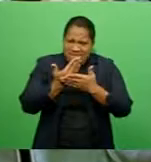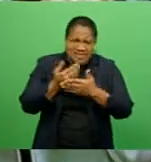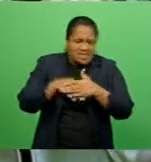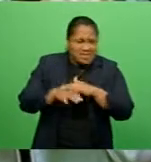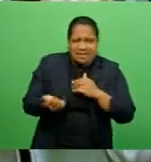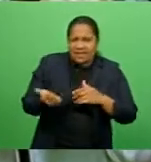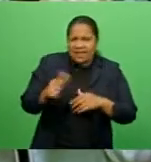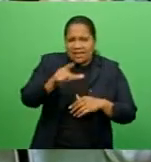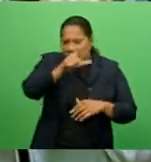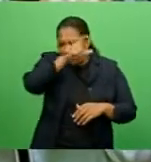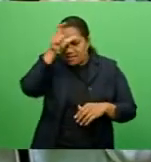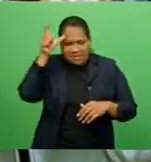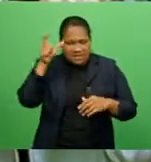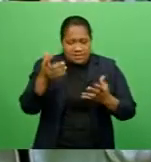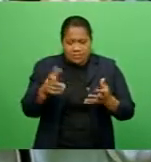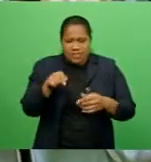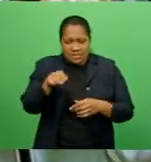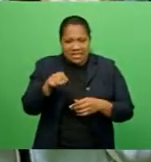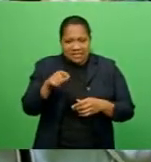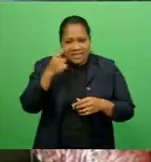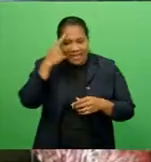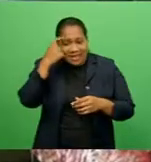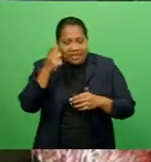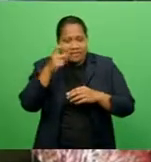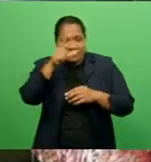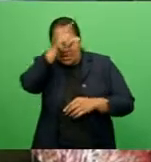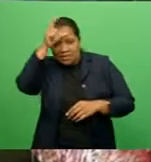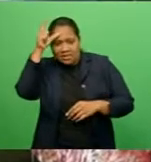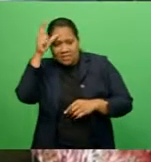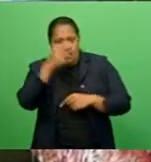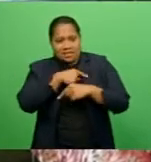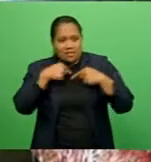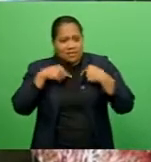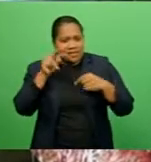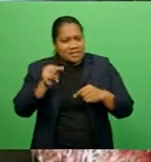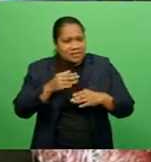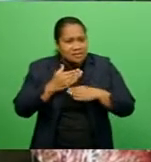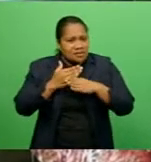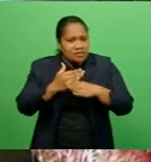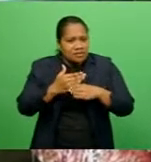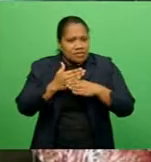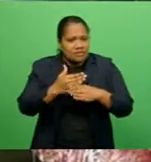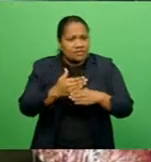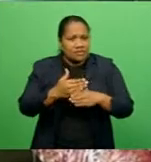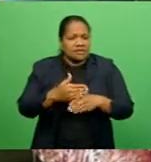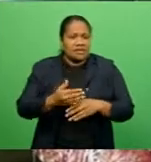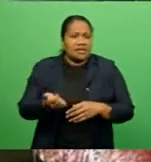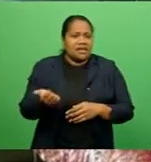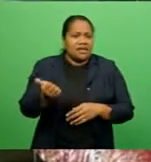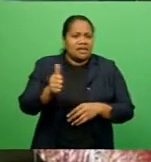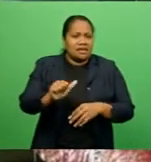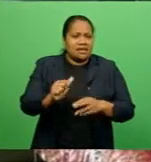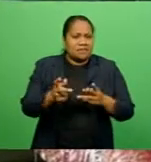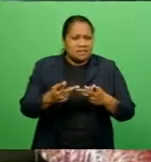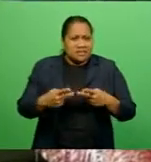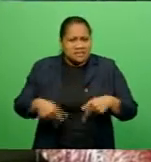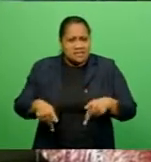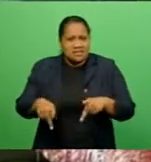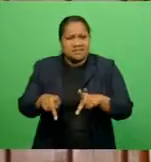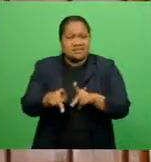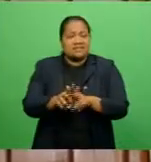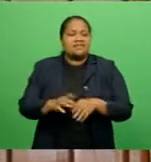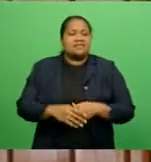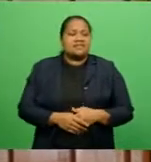the philosophy of nursing, that we need to be able to work in any context. The associate professor, who